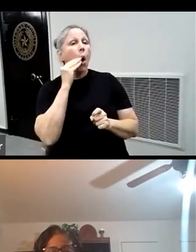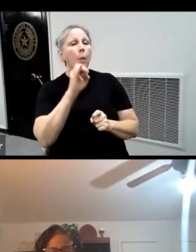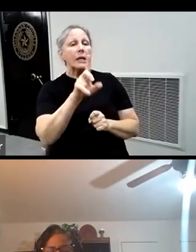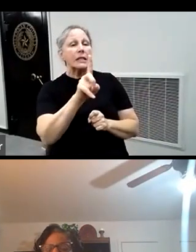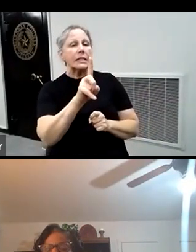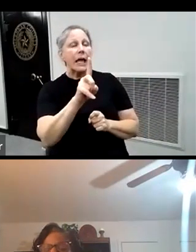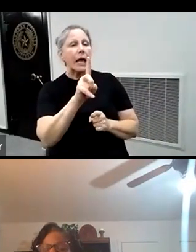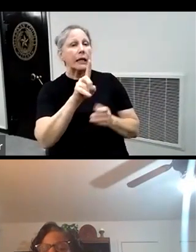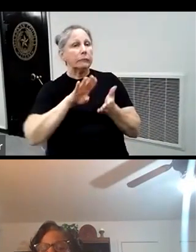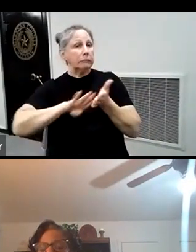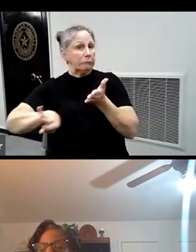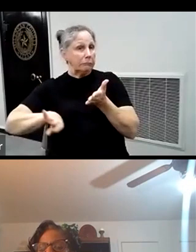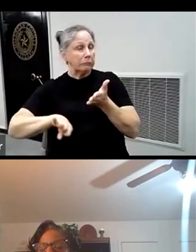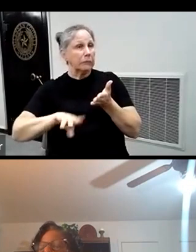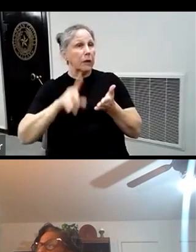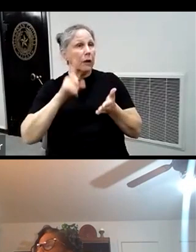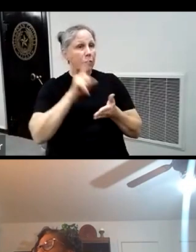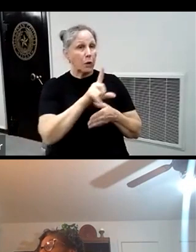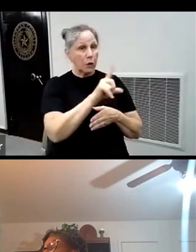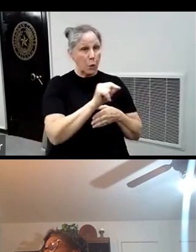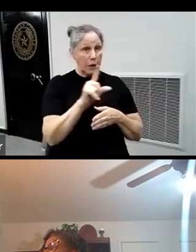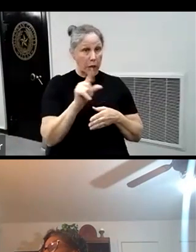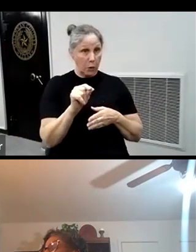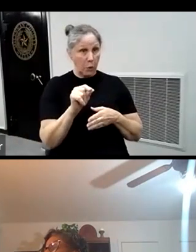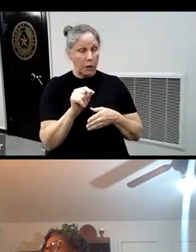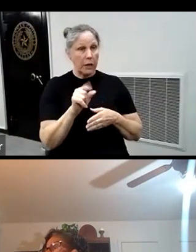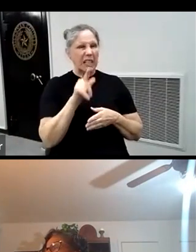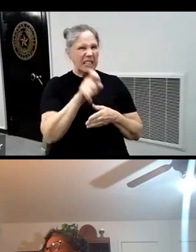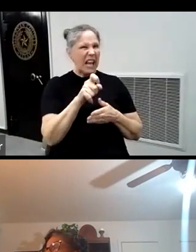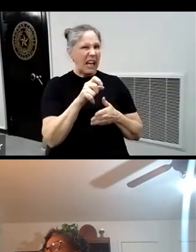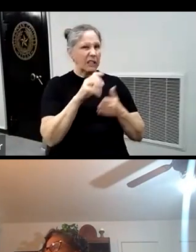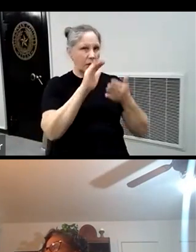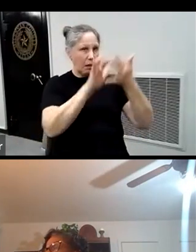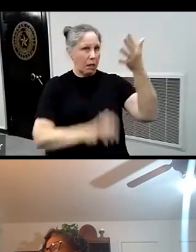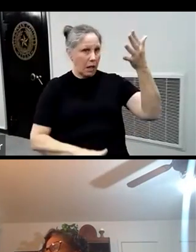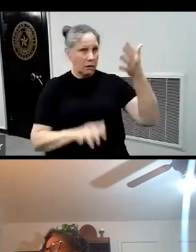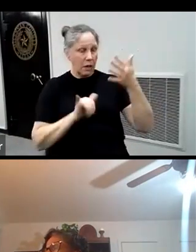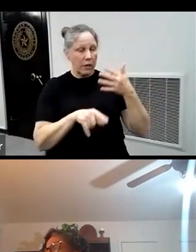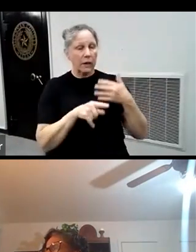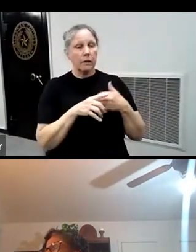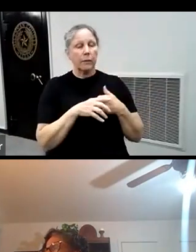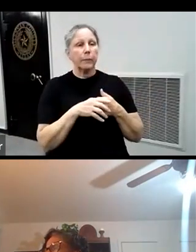exemptions for 2020 tax roll.